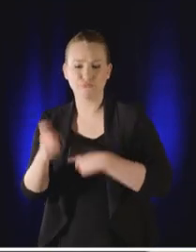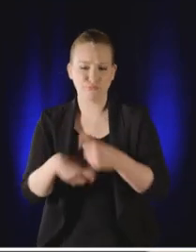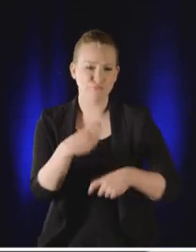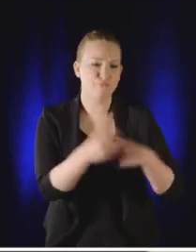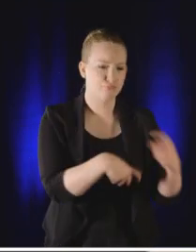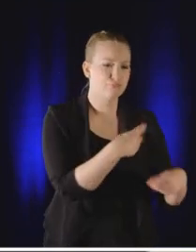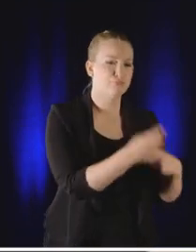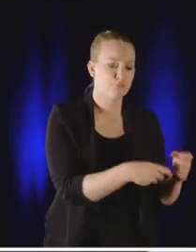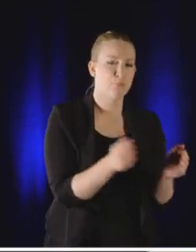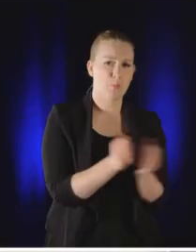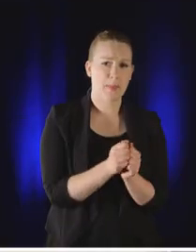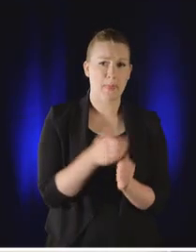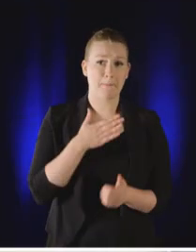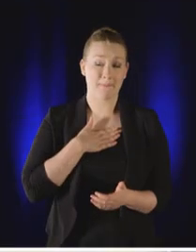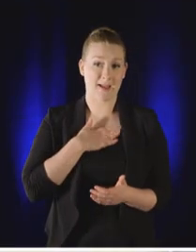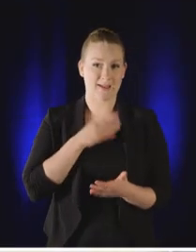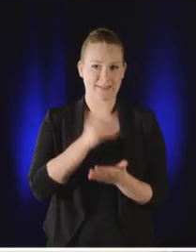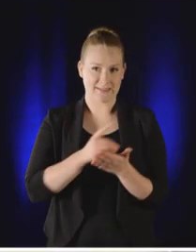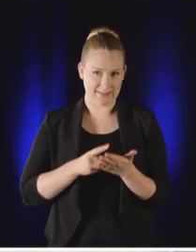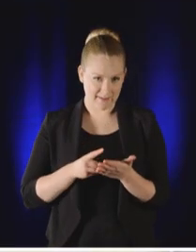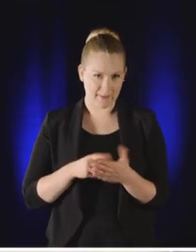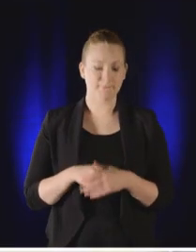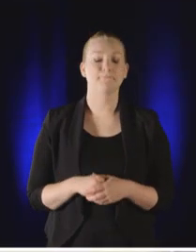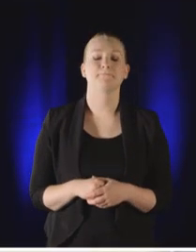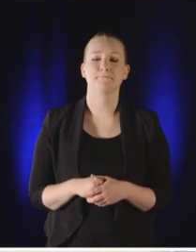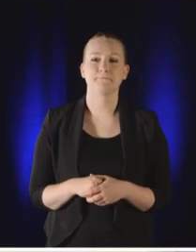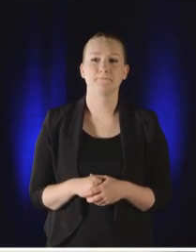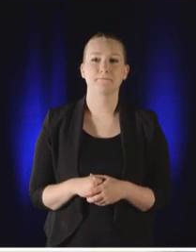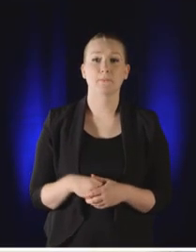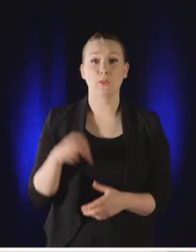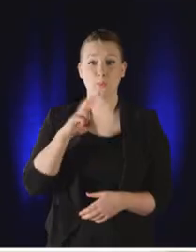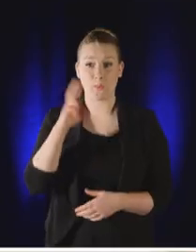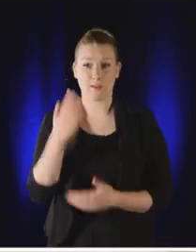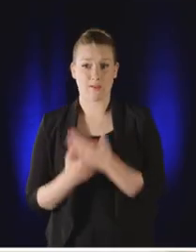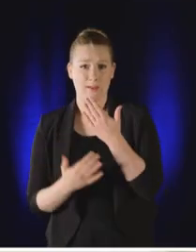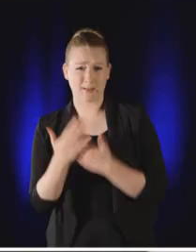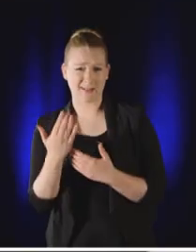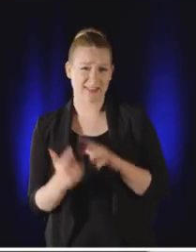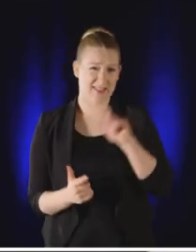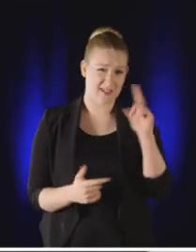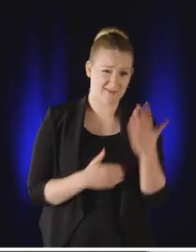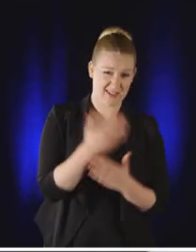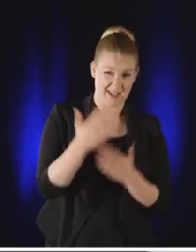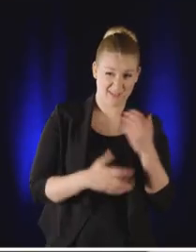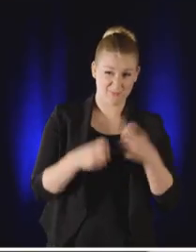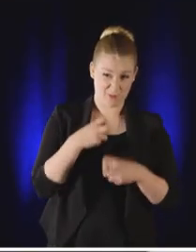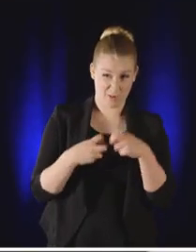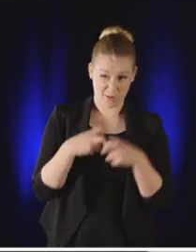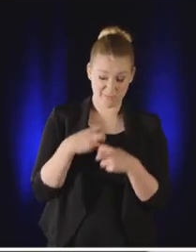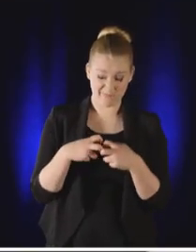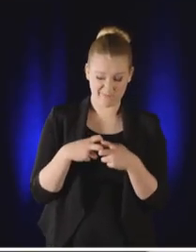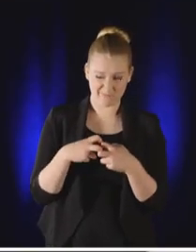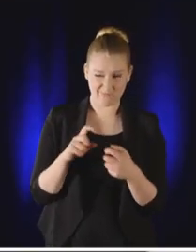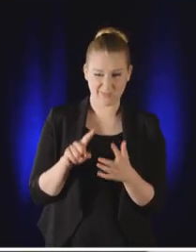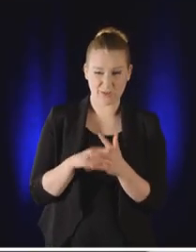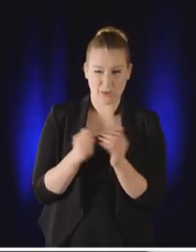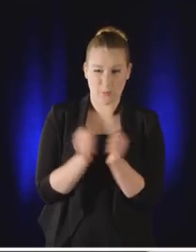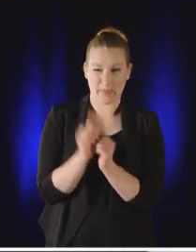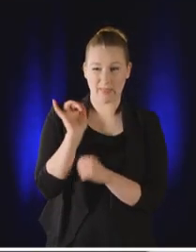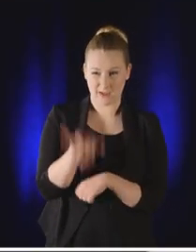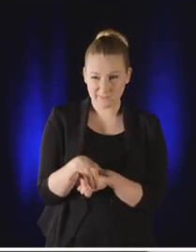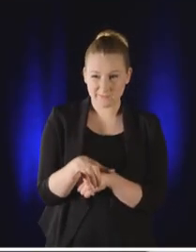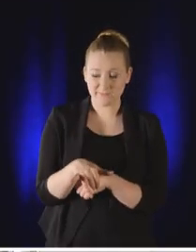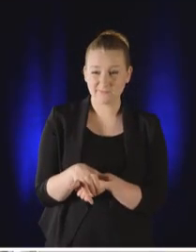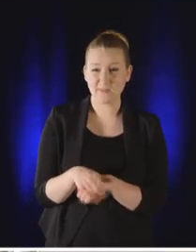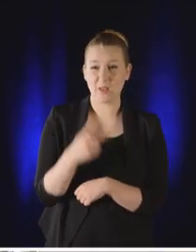time. So I started with the left-handed and right-handed problem. When left-handed students wrote, they weren't supported,